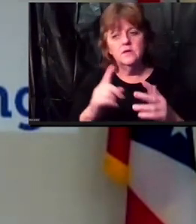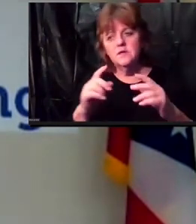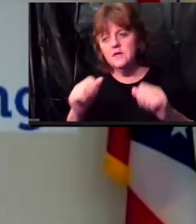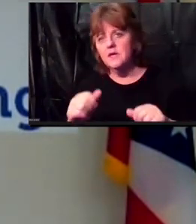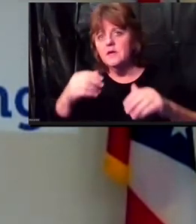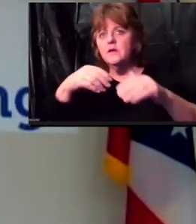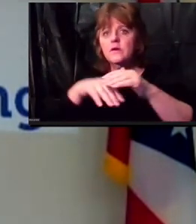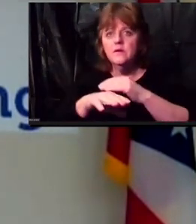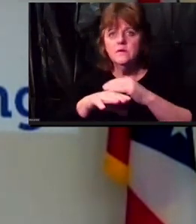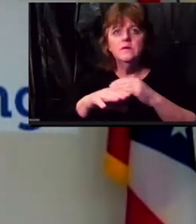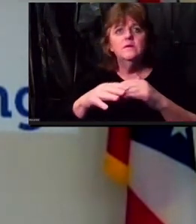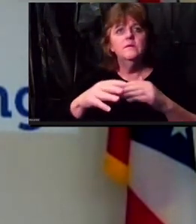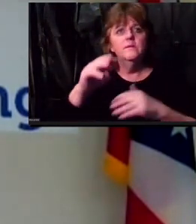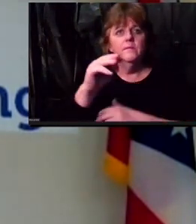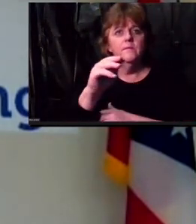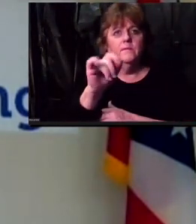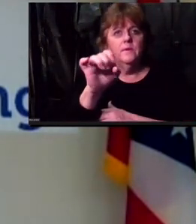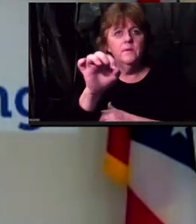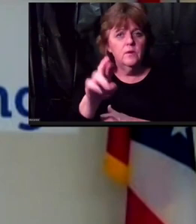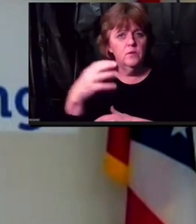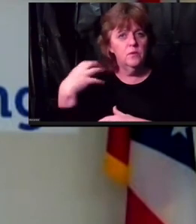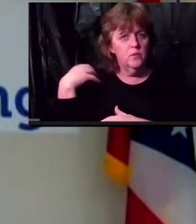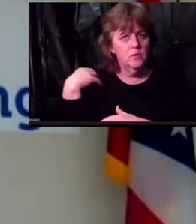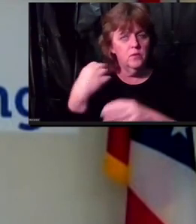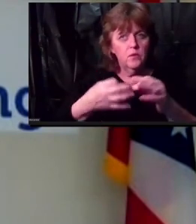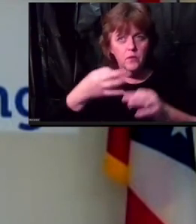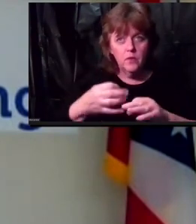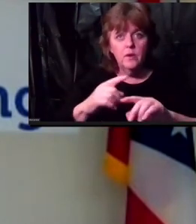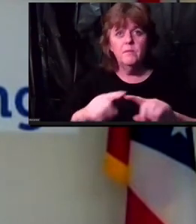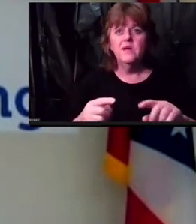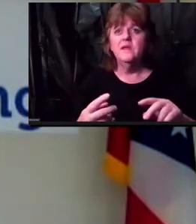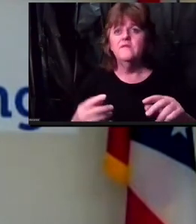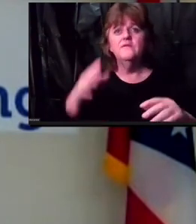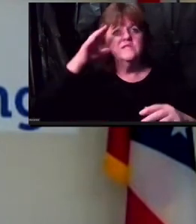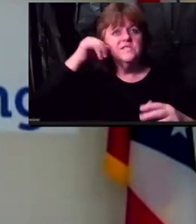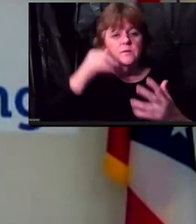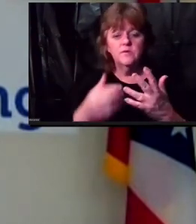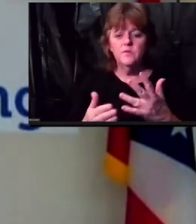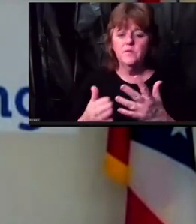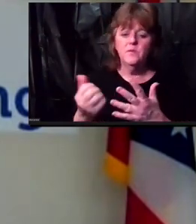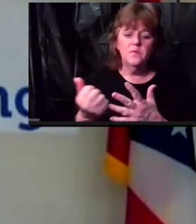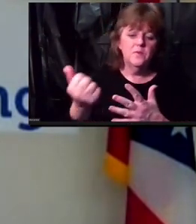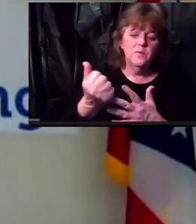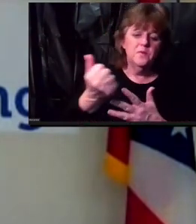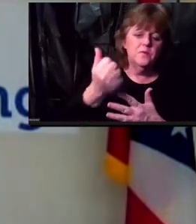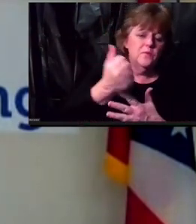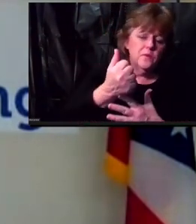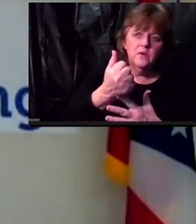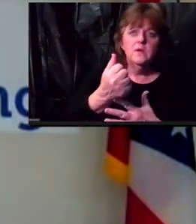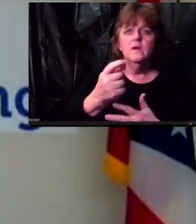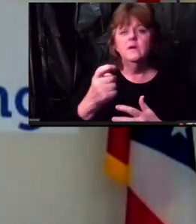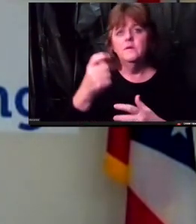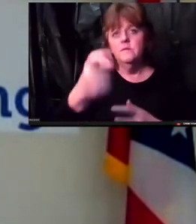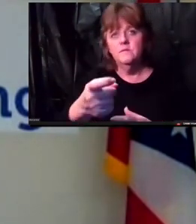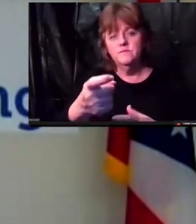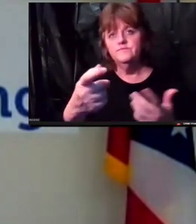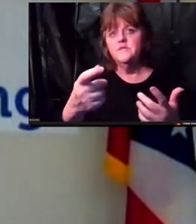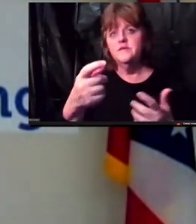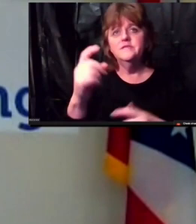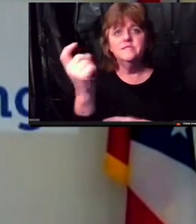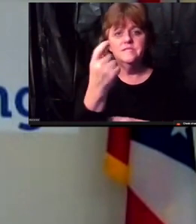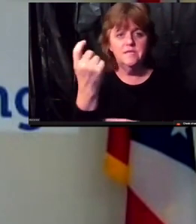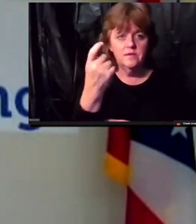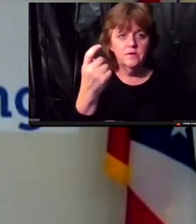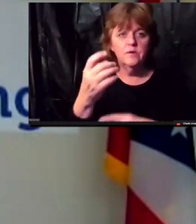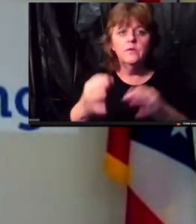if it escalates, the offender may be cited into Xenia court. On individuals and